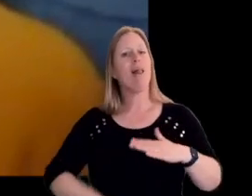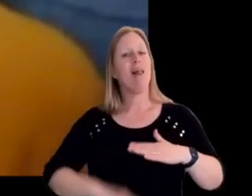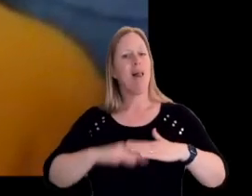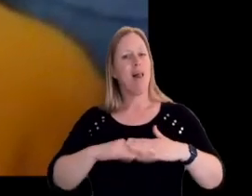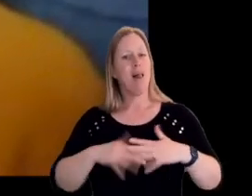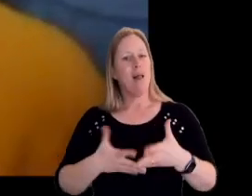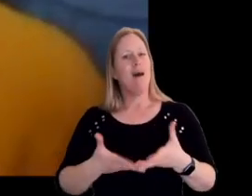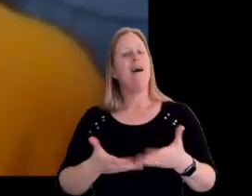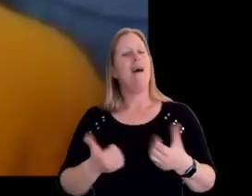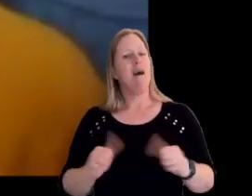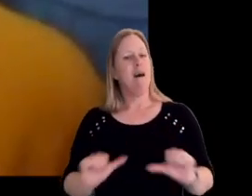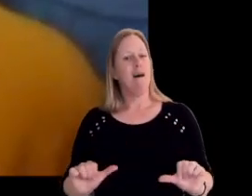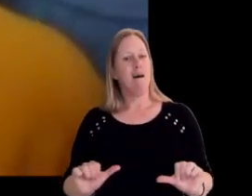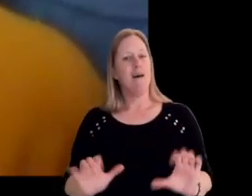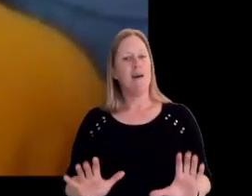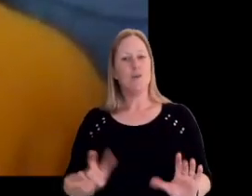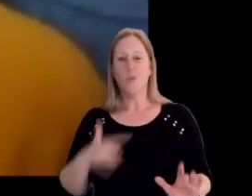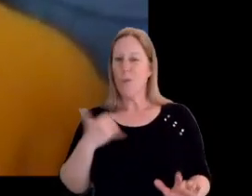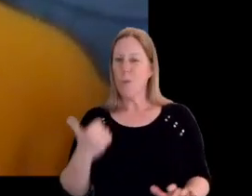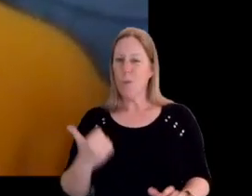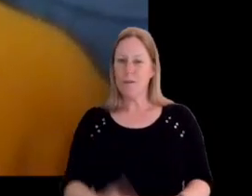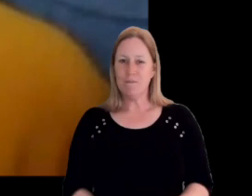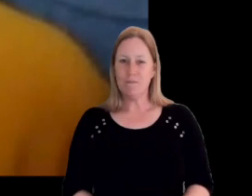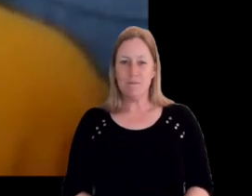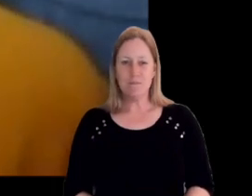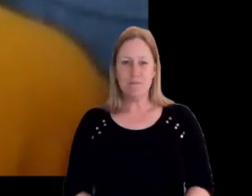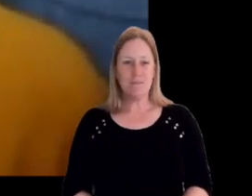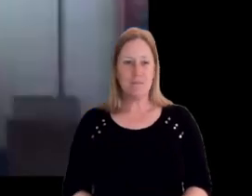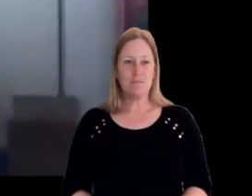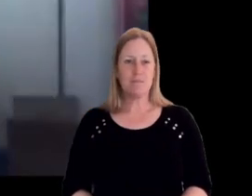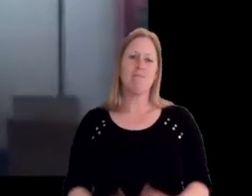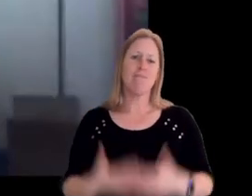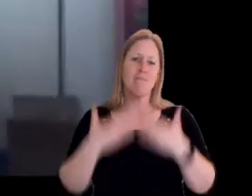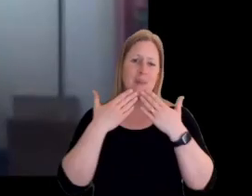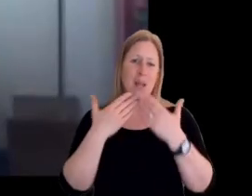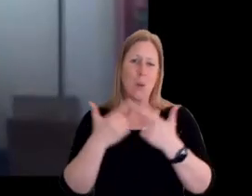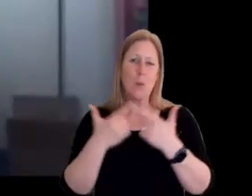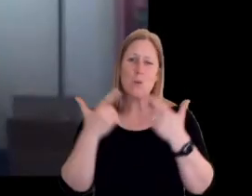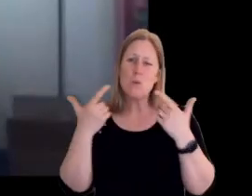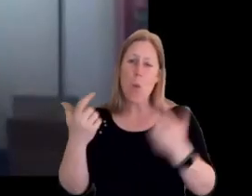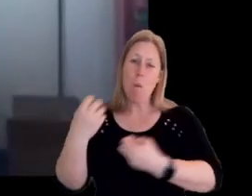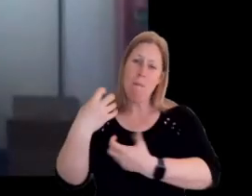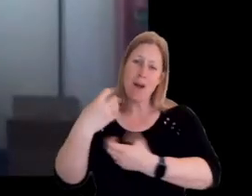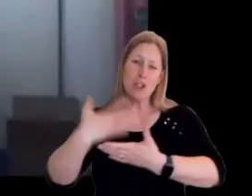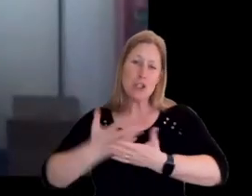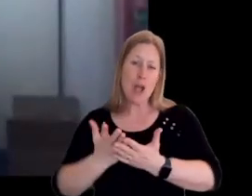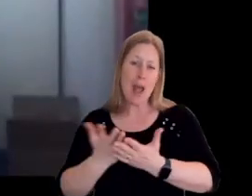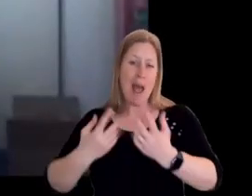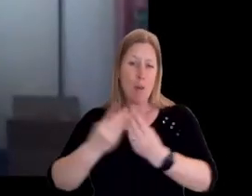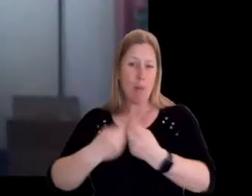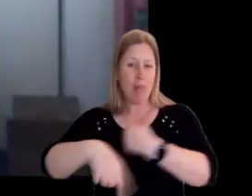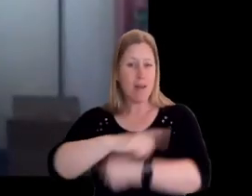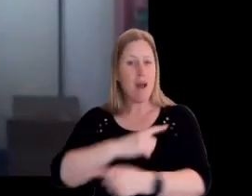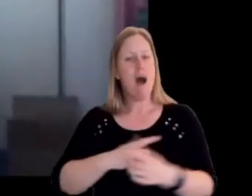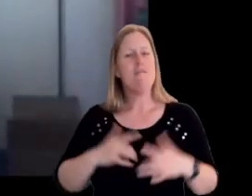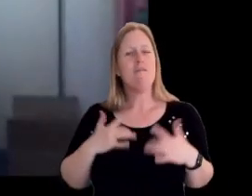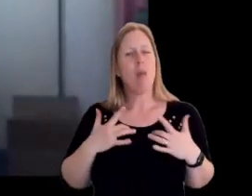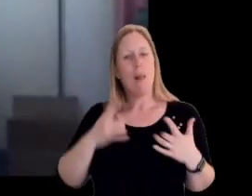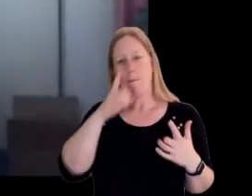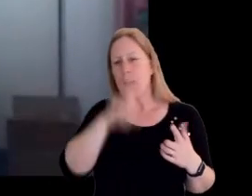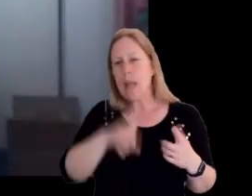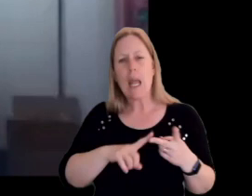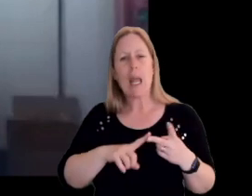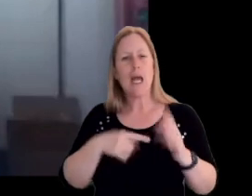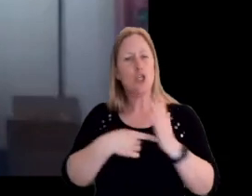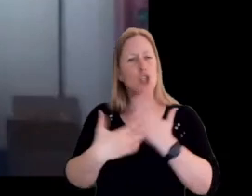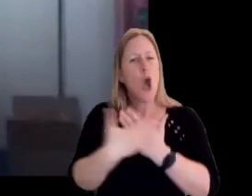fill that hole. So that's really good. Oh, thank you so much for sharing that. I feel like pink